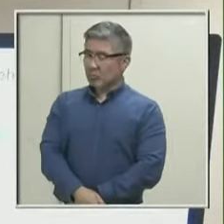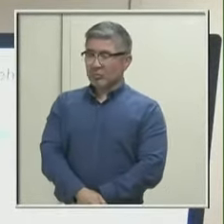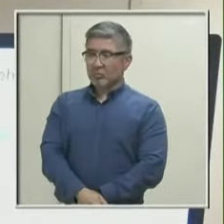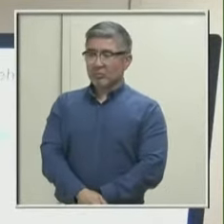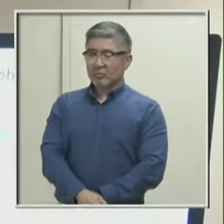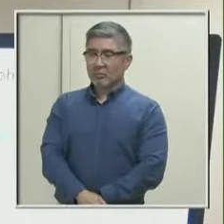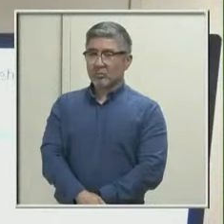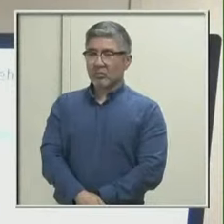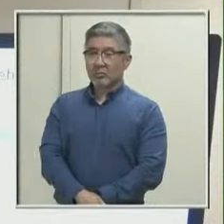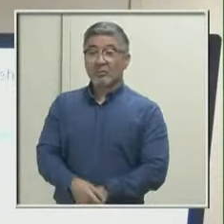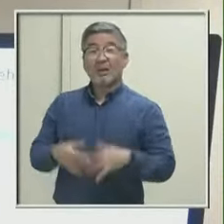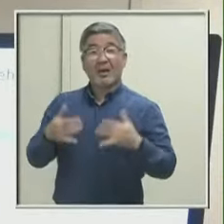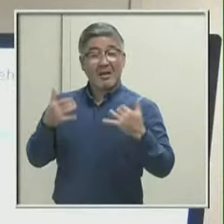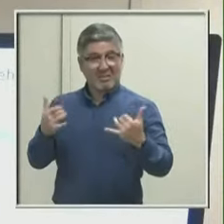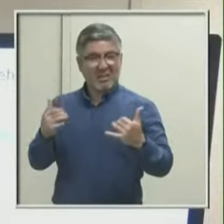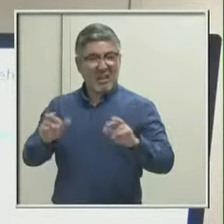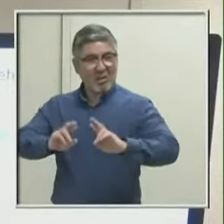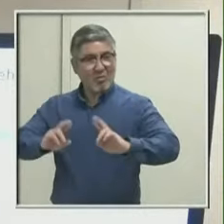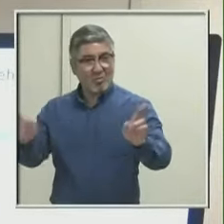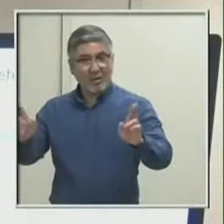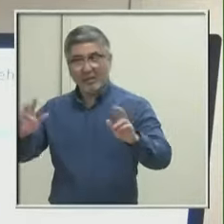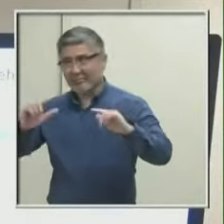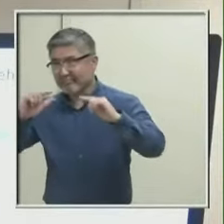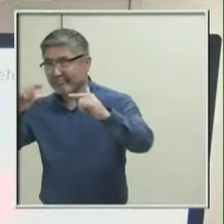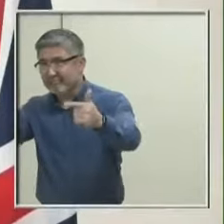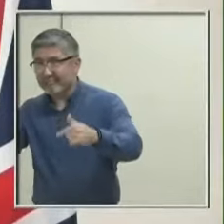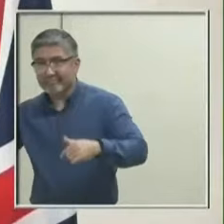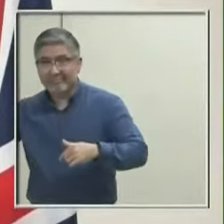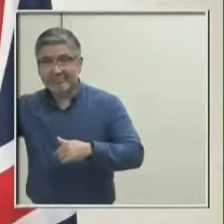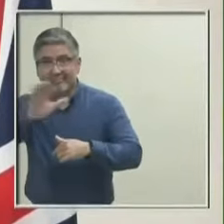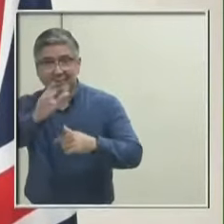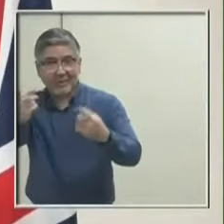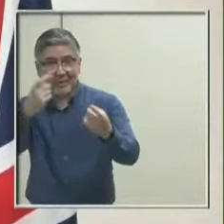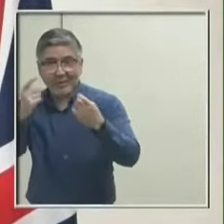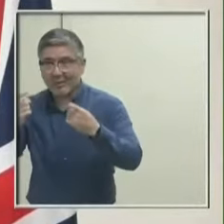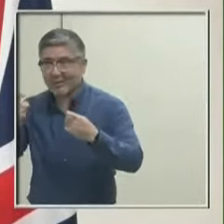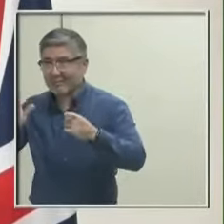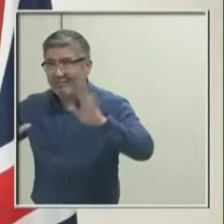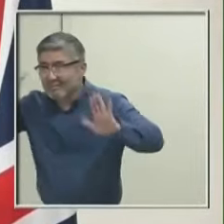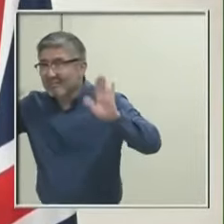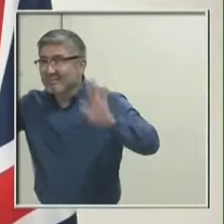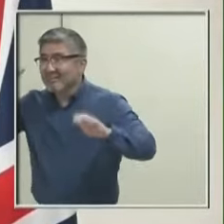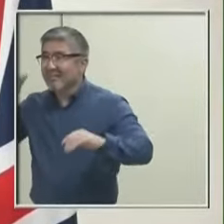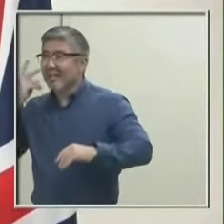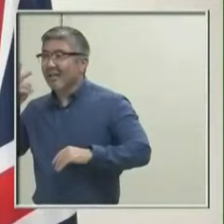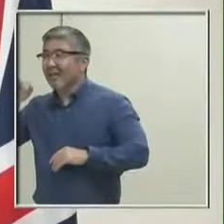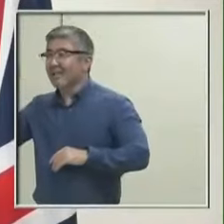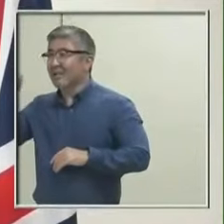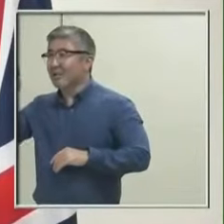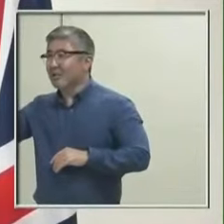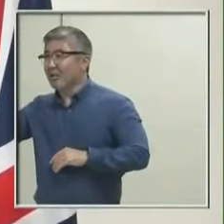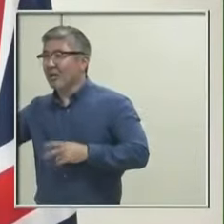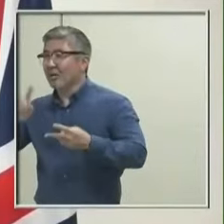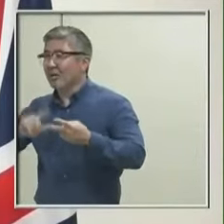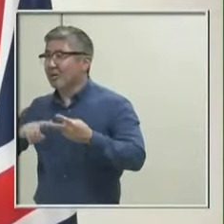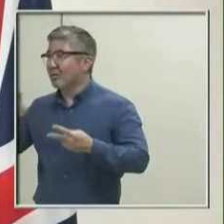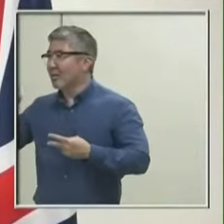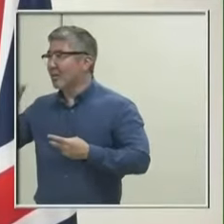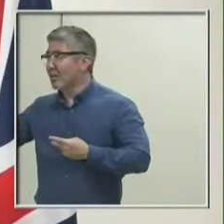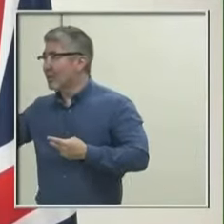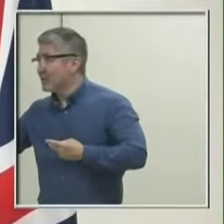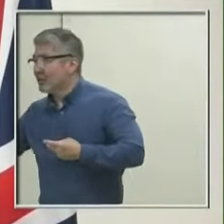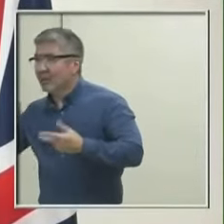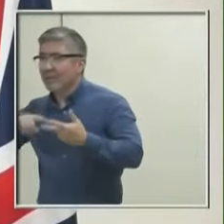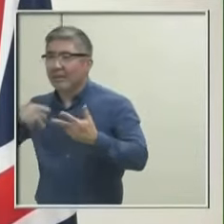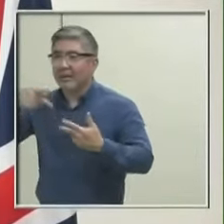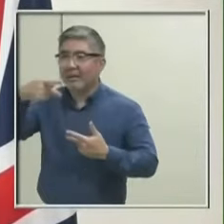So at this point, we will take questions. I'll take them in order of hands. I saw Jonathan first, then Gina, Paul, and